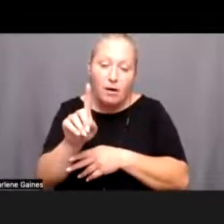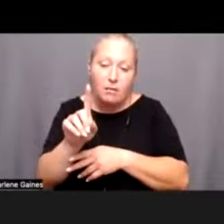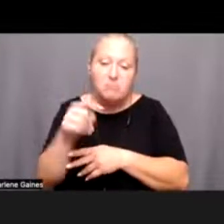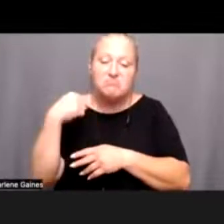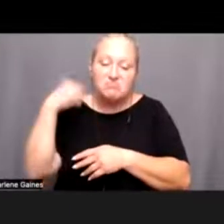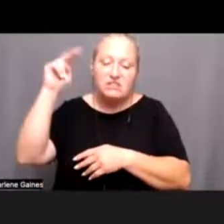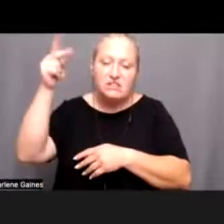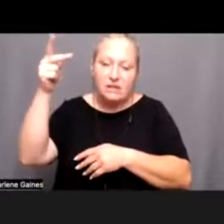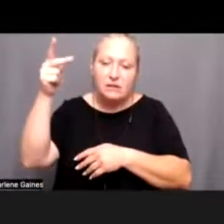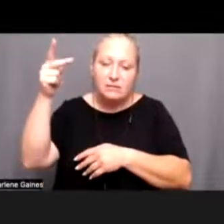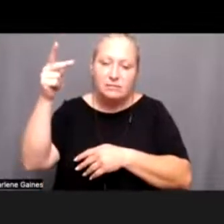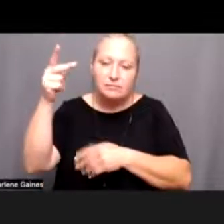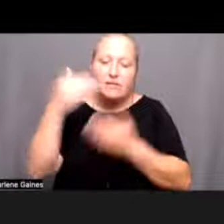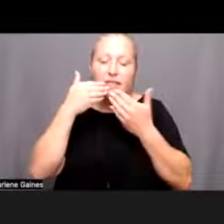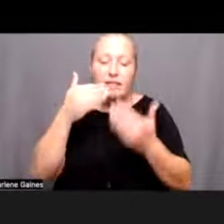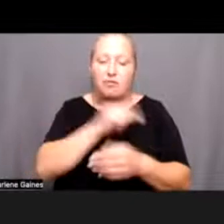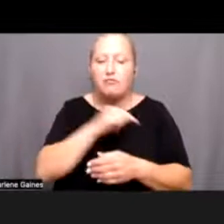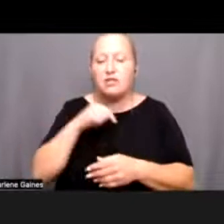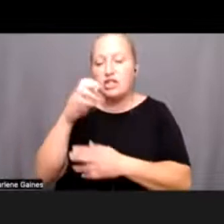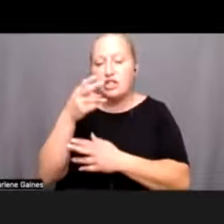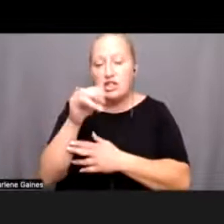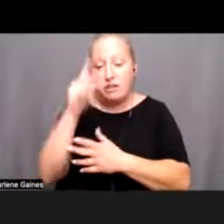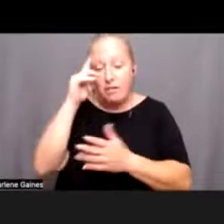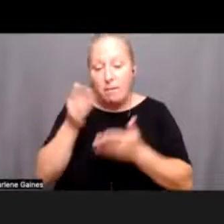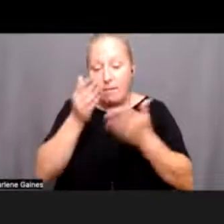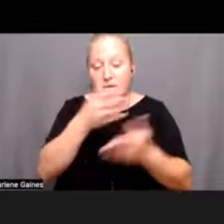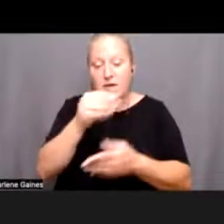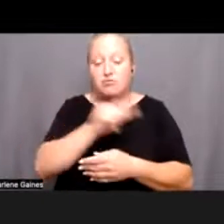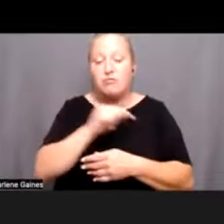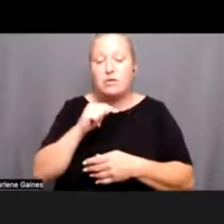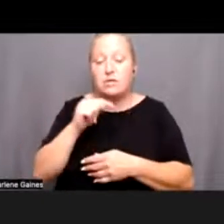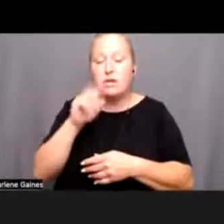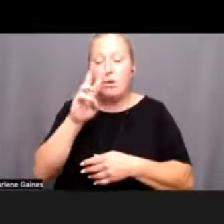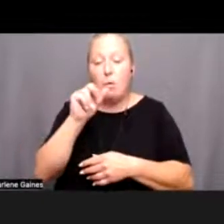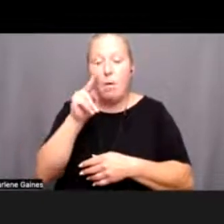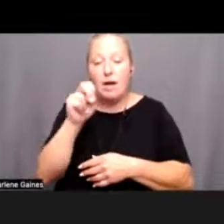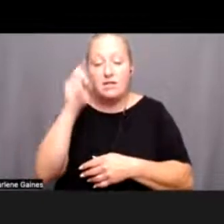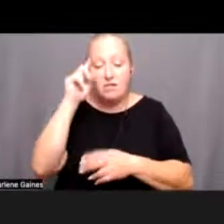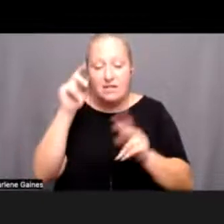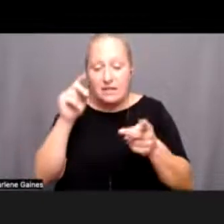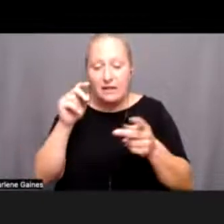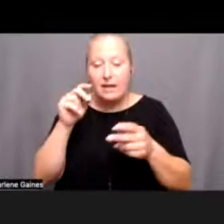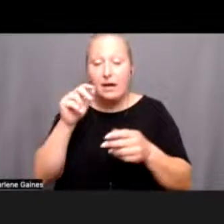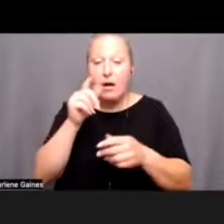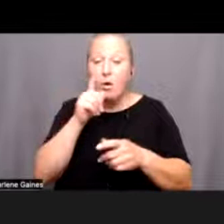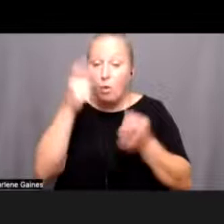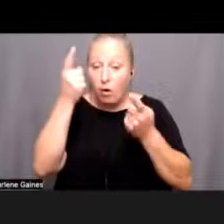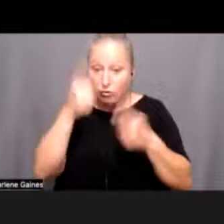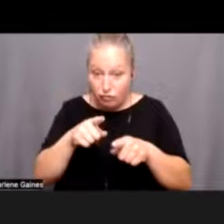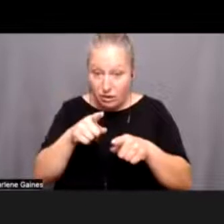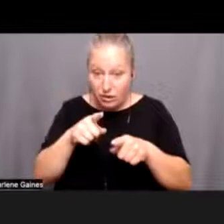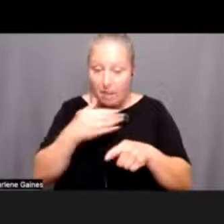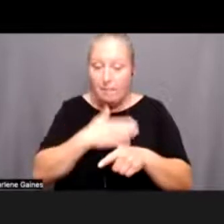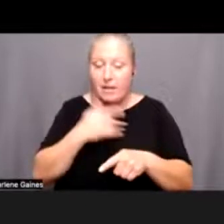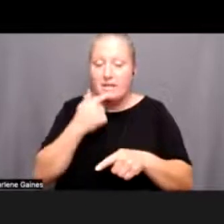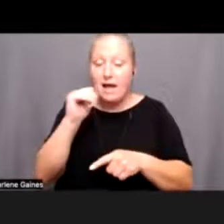second. Thank you, Trustee Chin for the motion and Trustee Watkins for the second. All in favor, please unmute